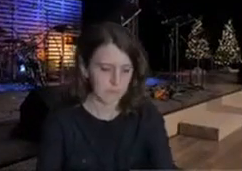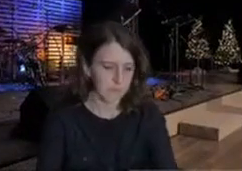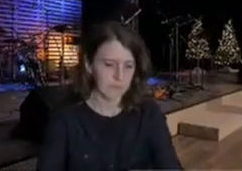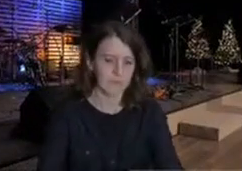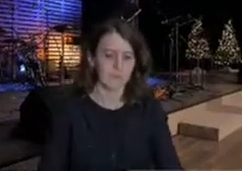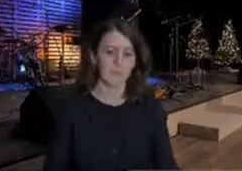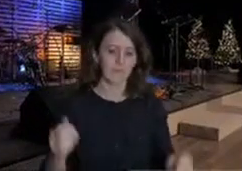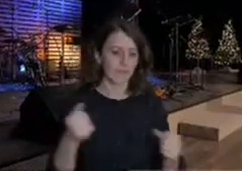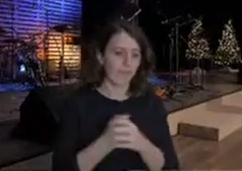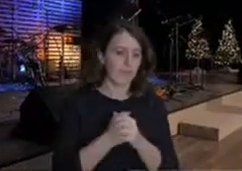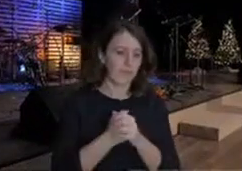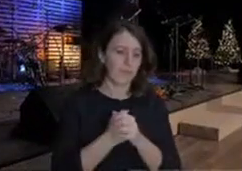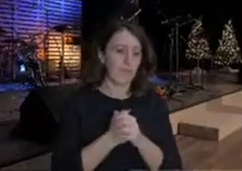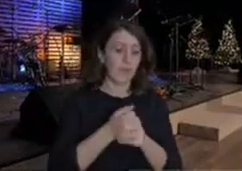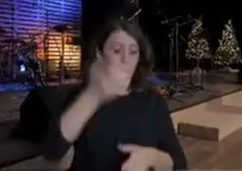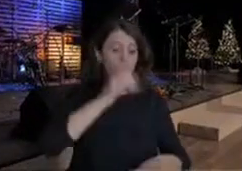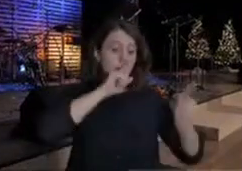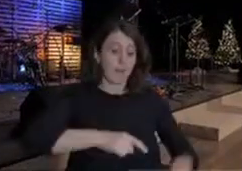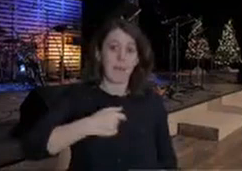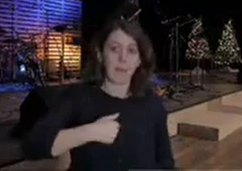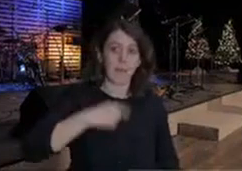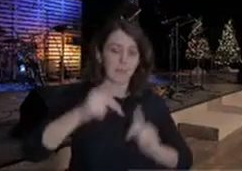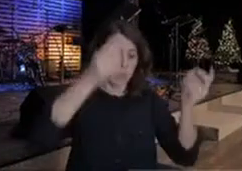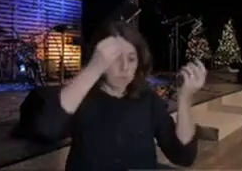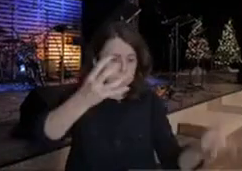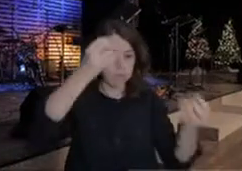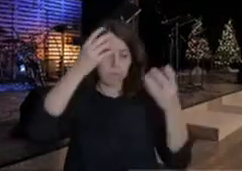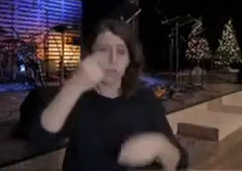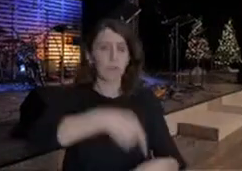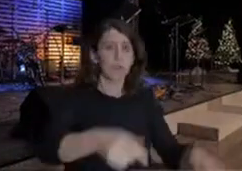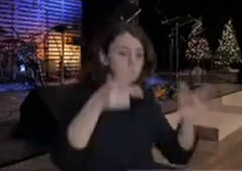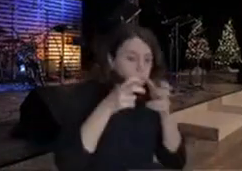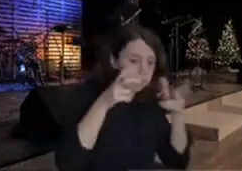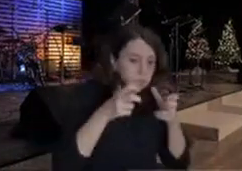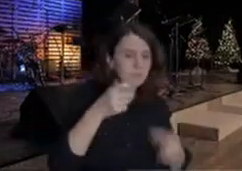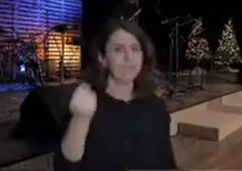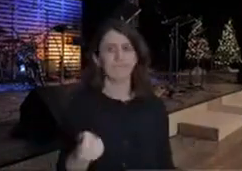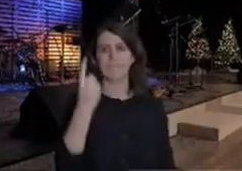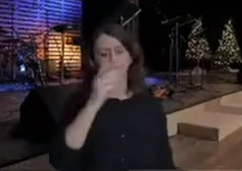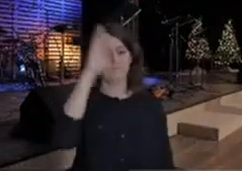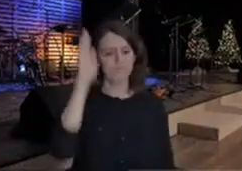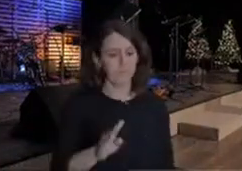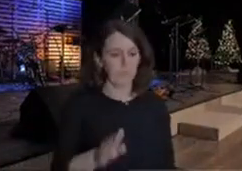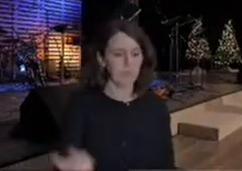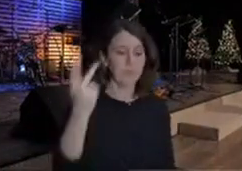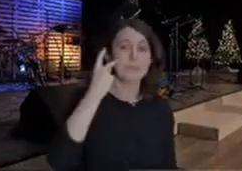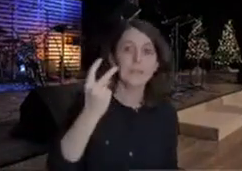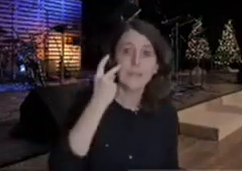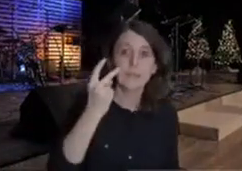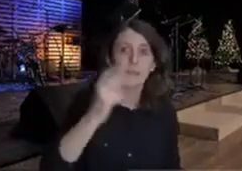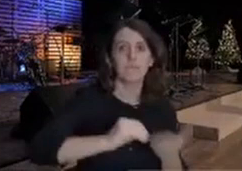hearing, but never understanding. Be ever seeing, but never perceiving. Make the heart of this